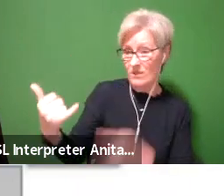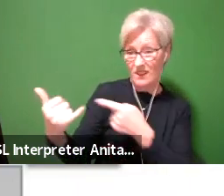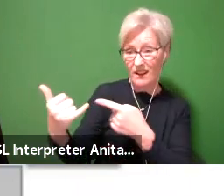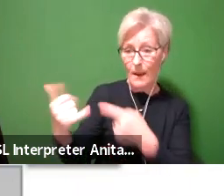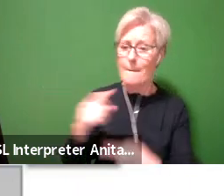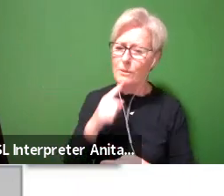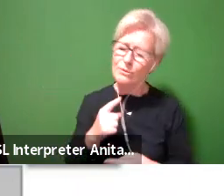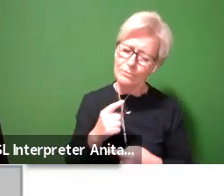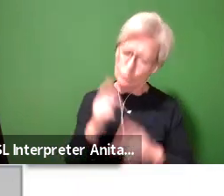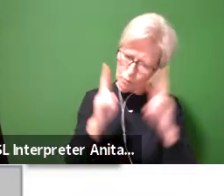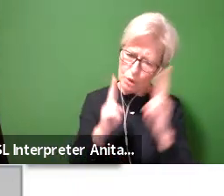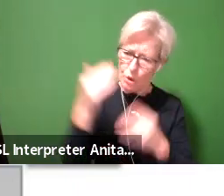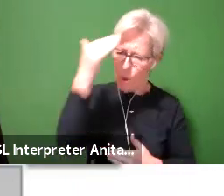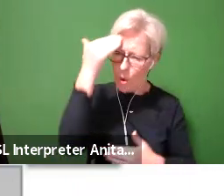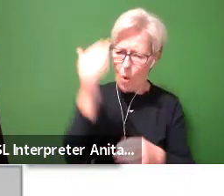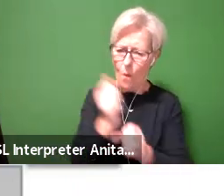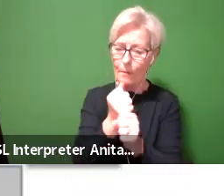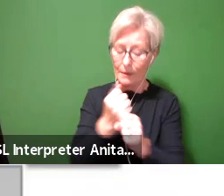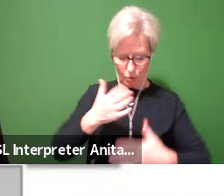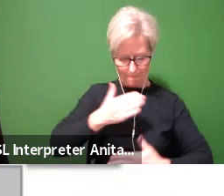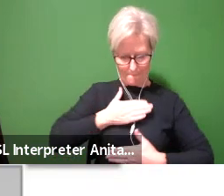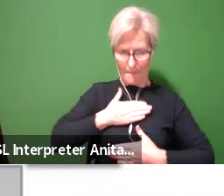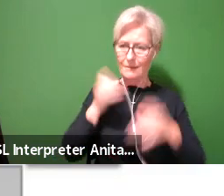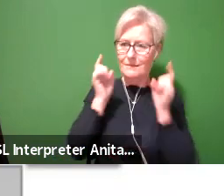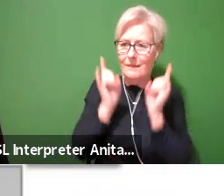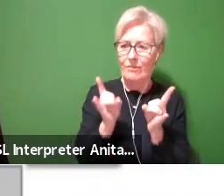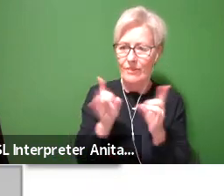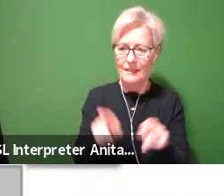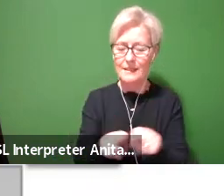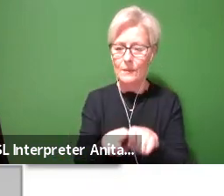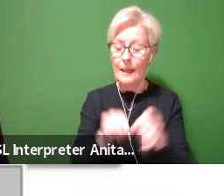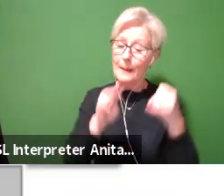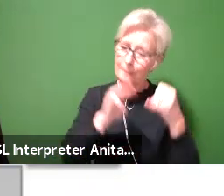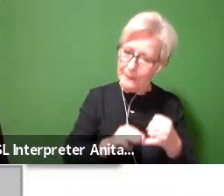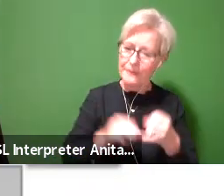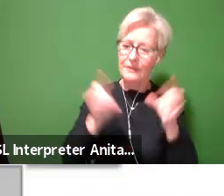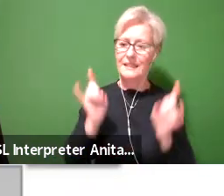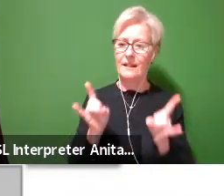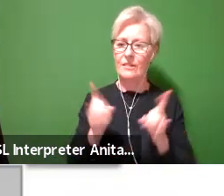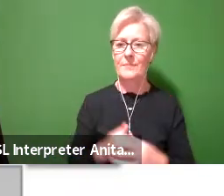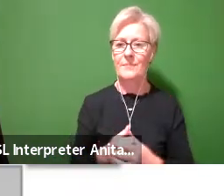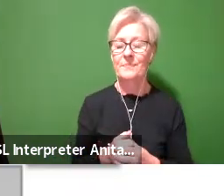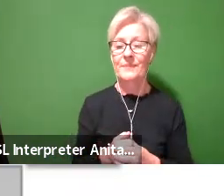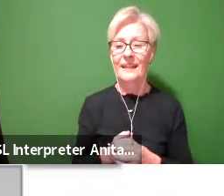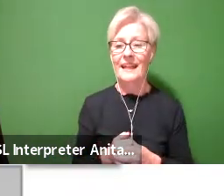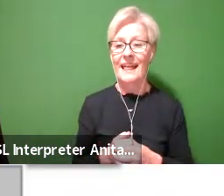And for women, to know your period health is so, so important. Then as we enter menopause, at the end of menopause, we see